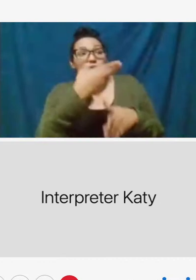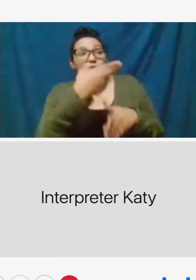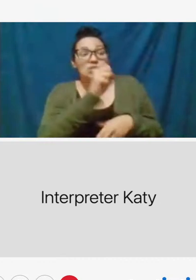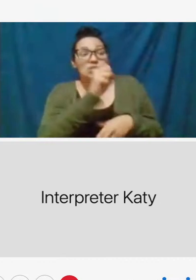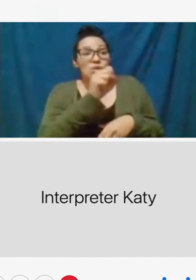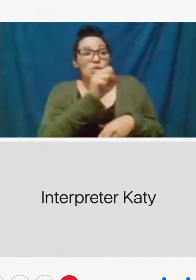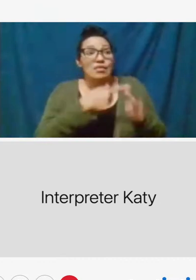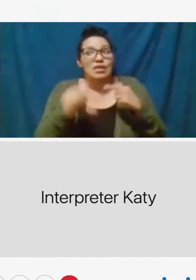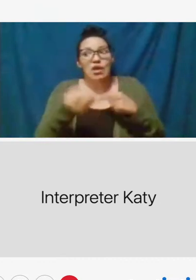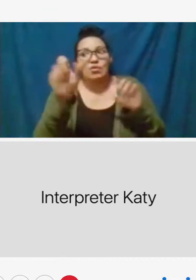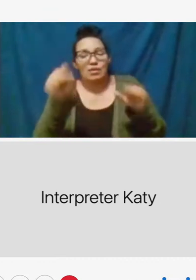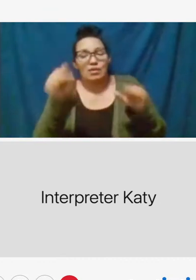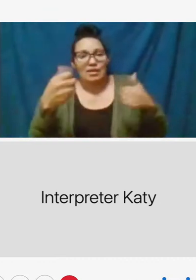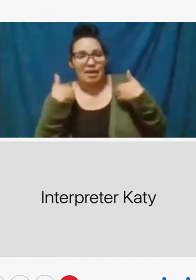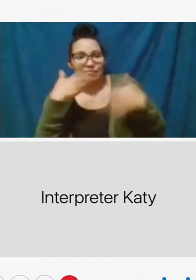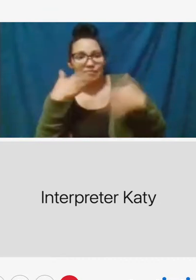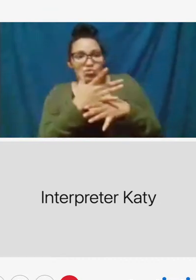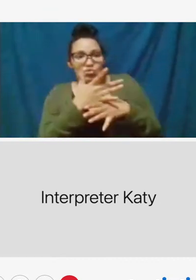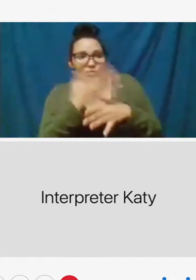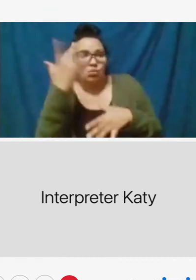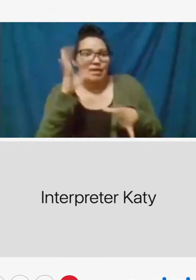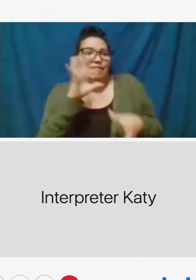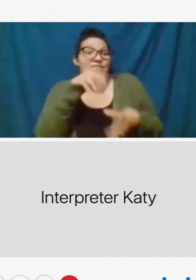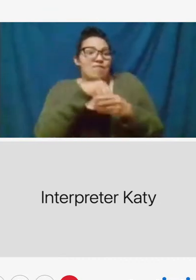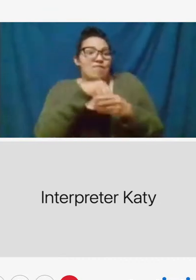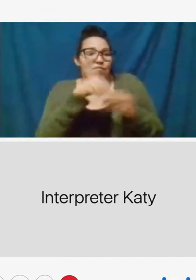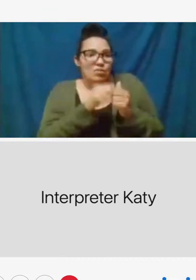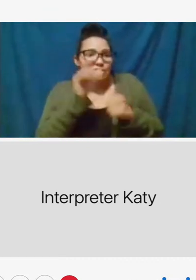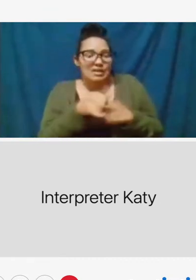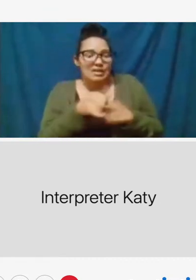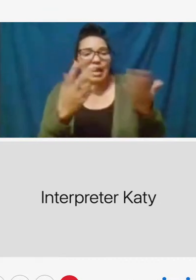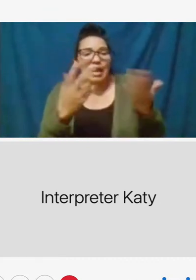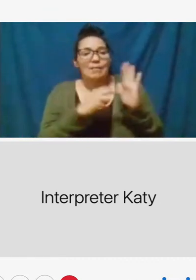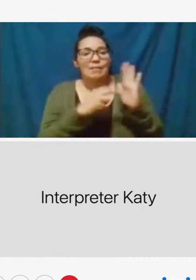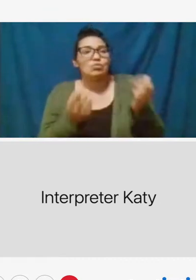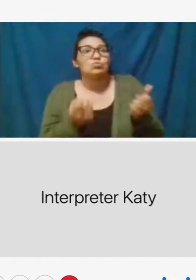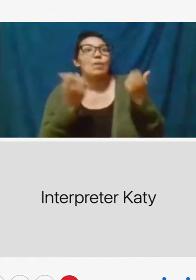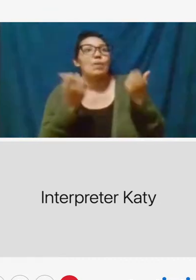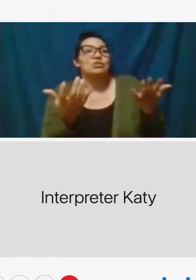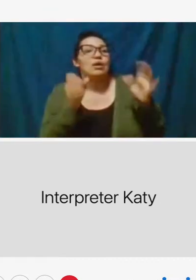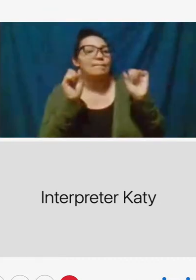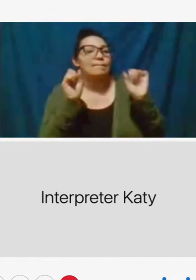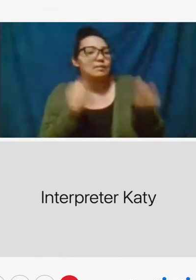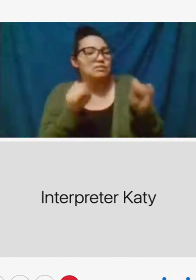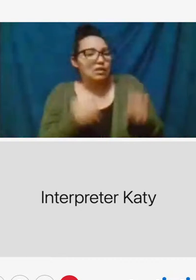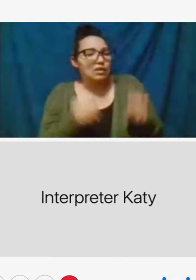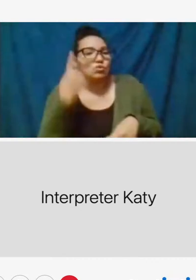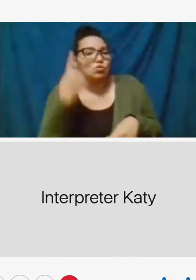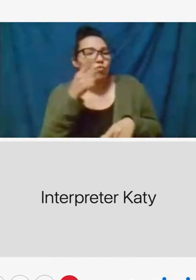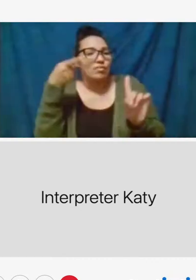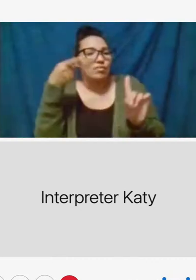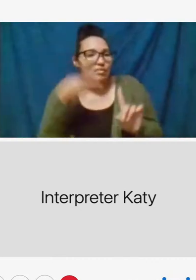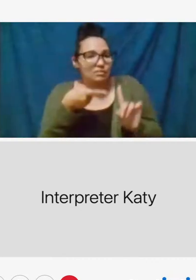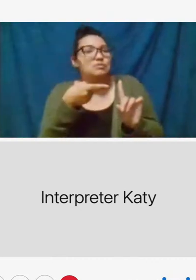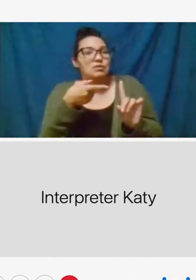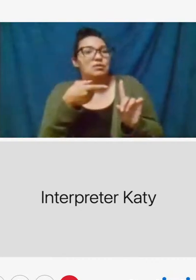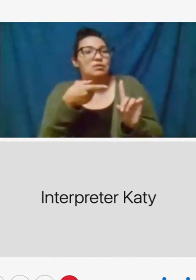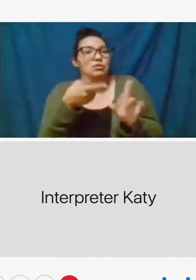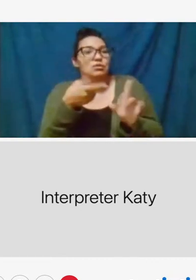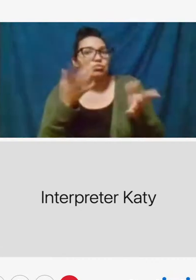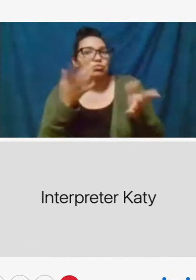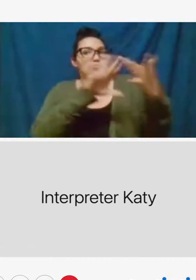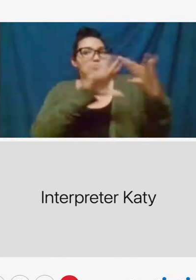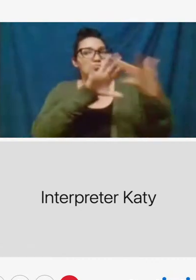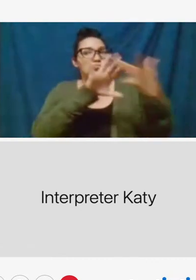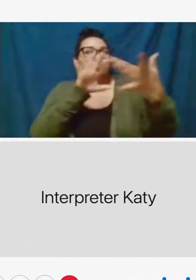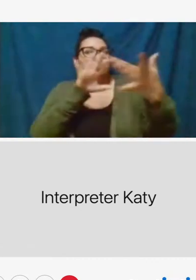can be involved in it I mean there's so much potential for this to to reach our students so I'm really